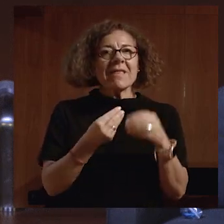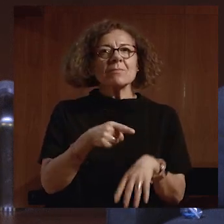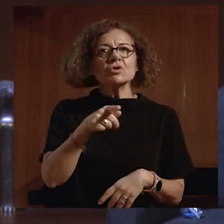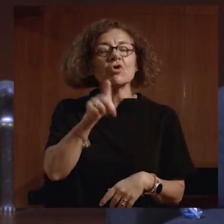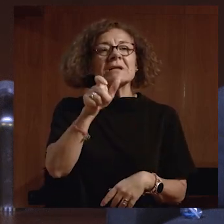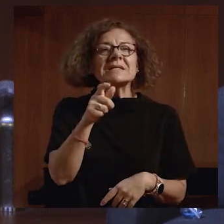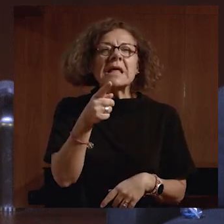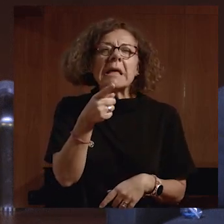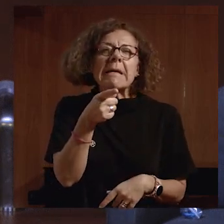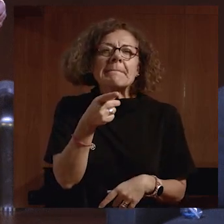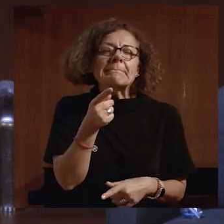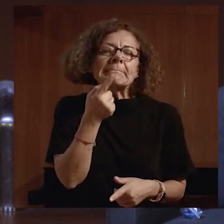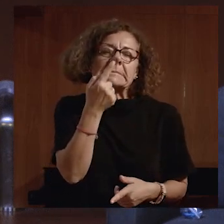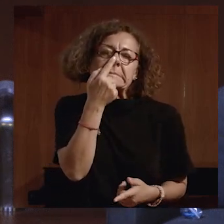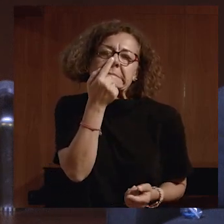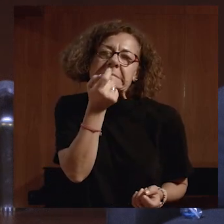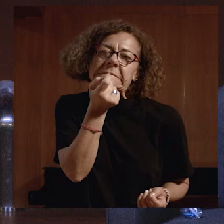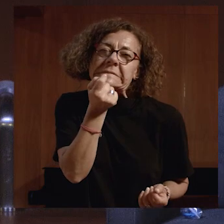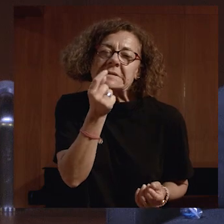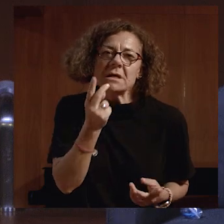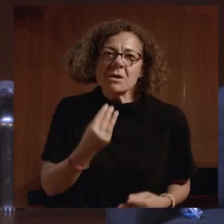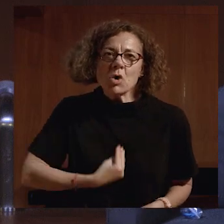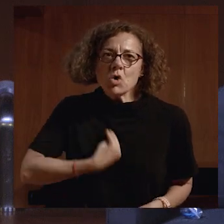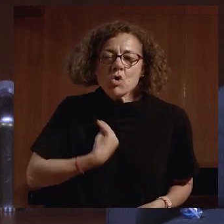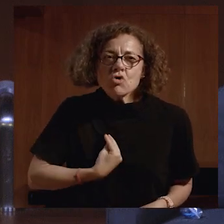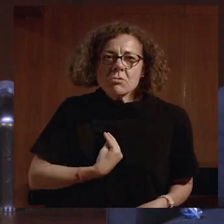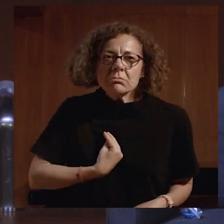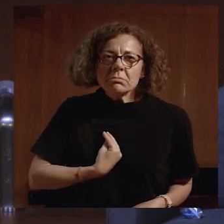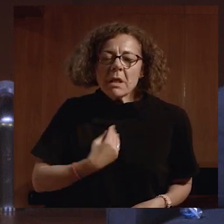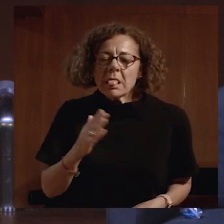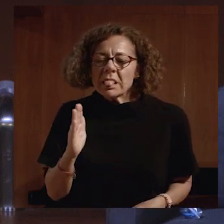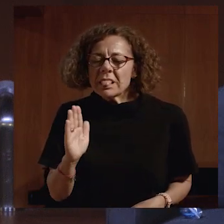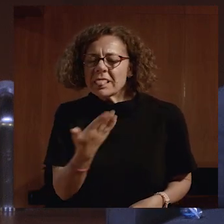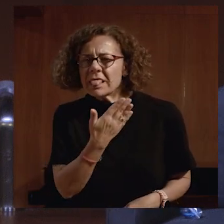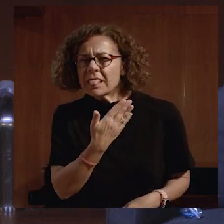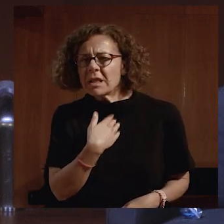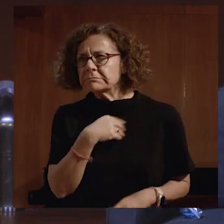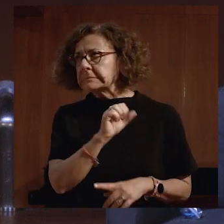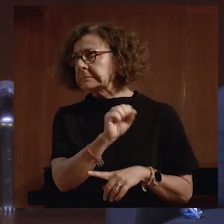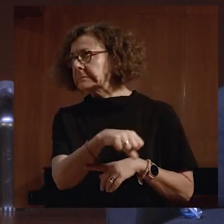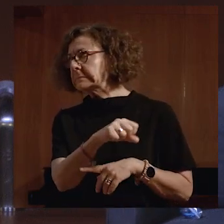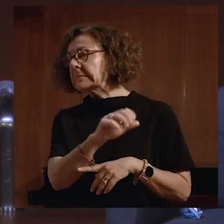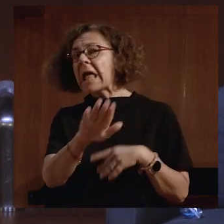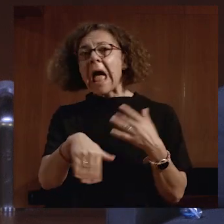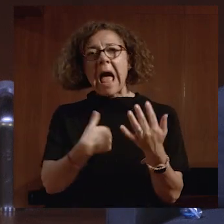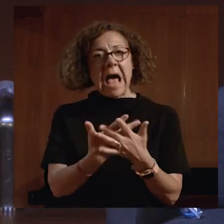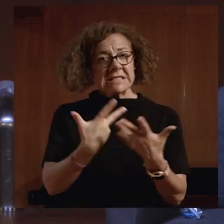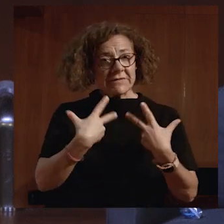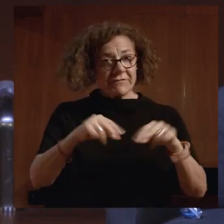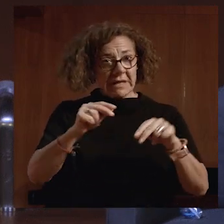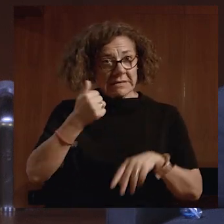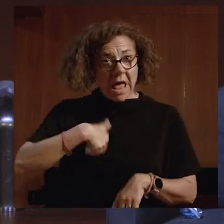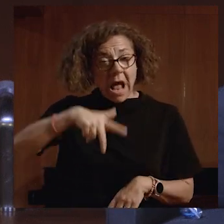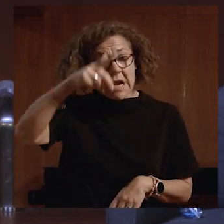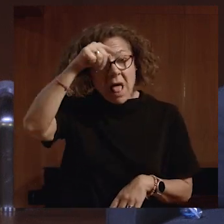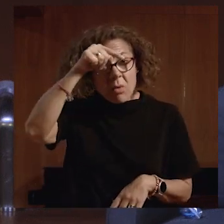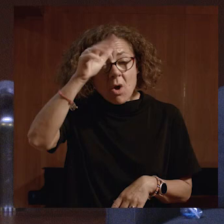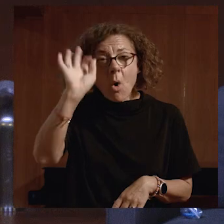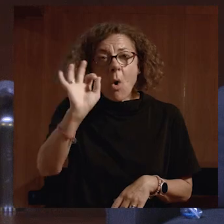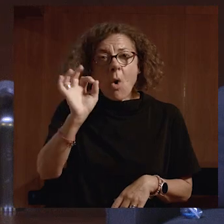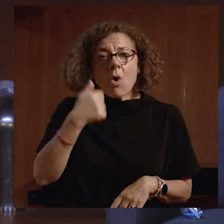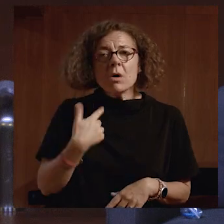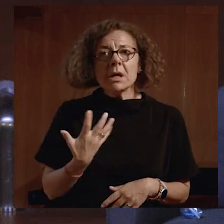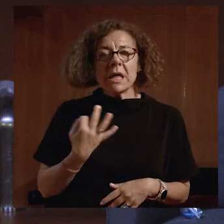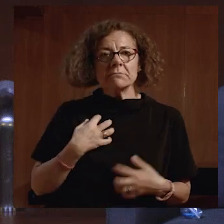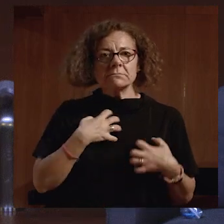push it away, carry on in blissful ignorance until the day we graduate? Do we let it take over and consume us so we end up a complete